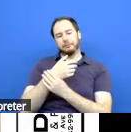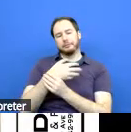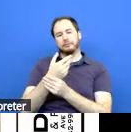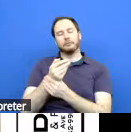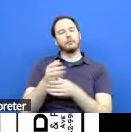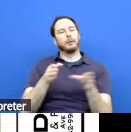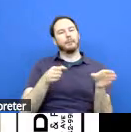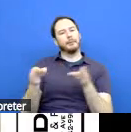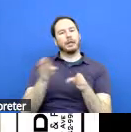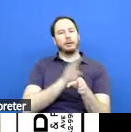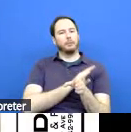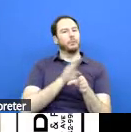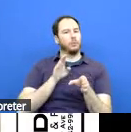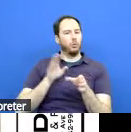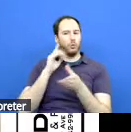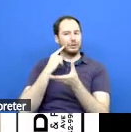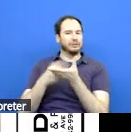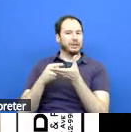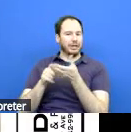planning board step.